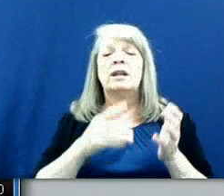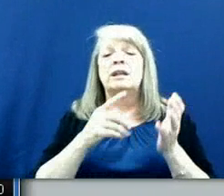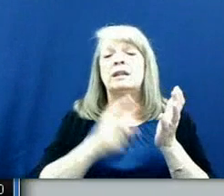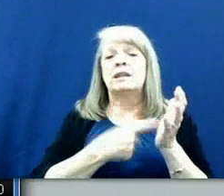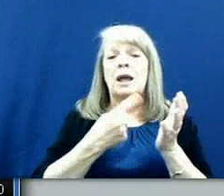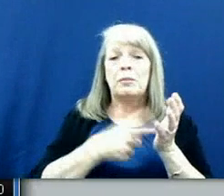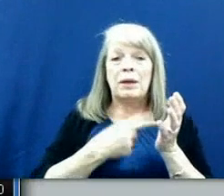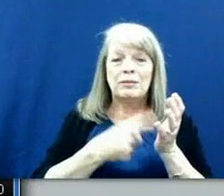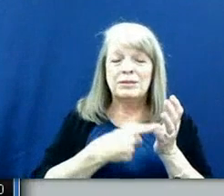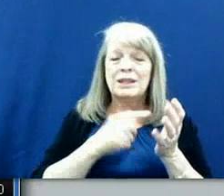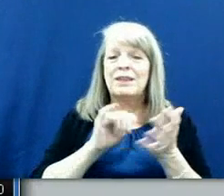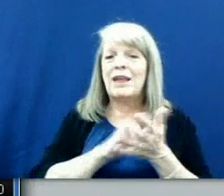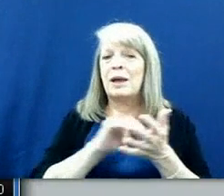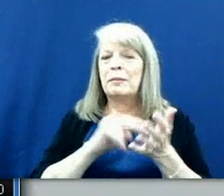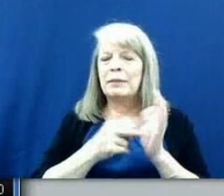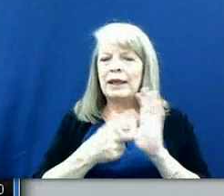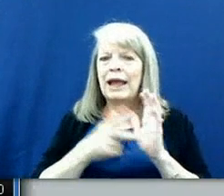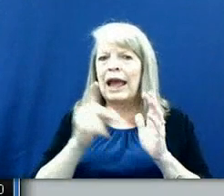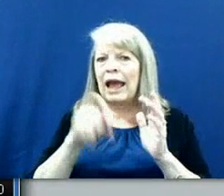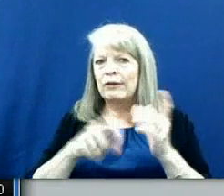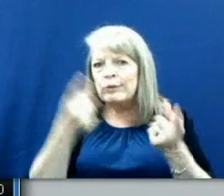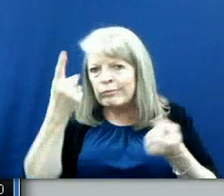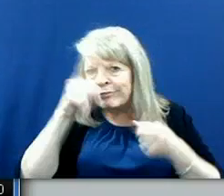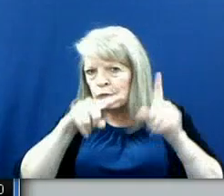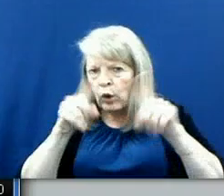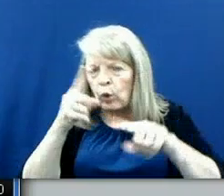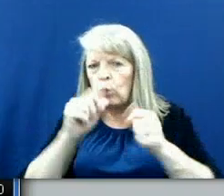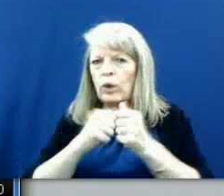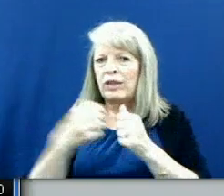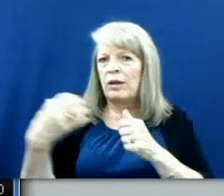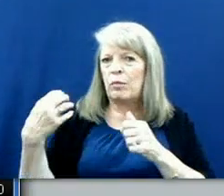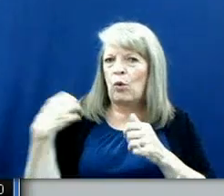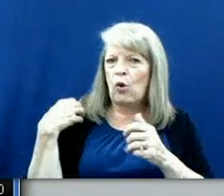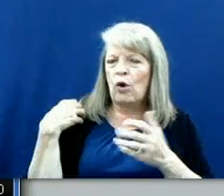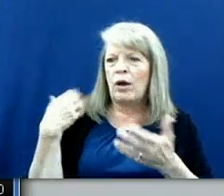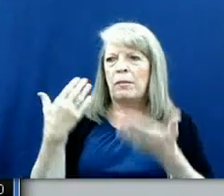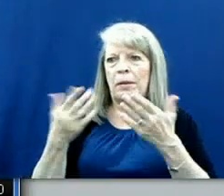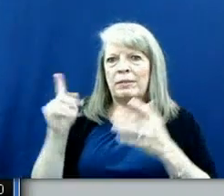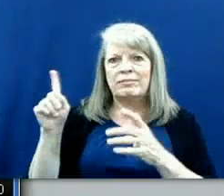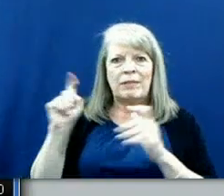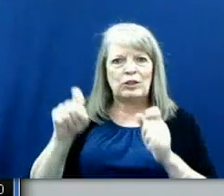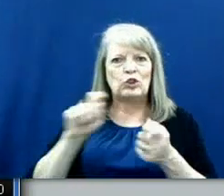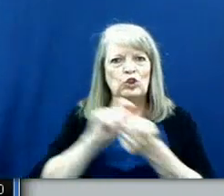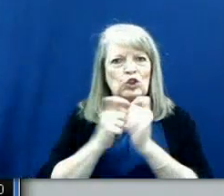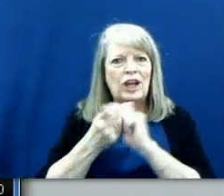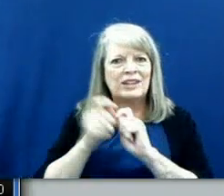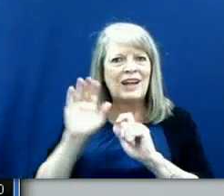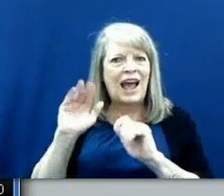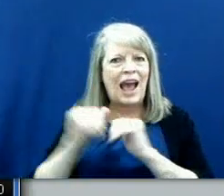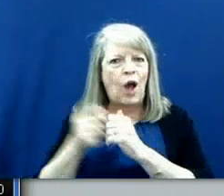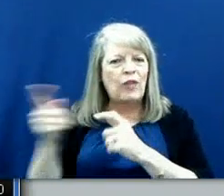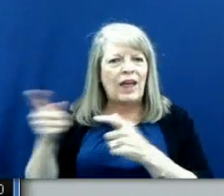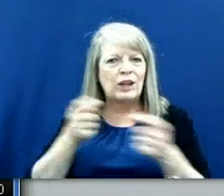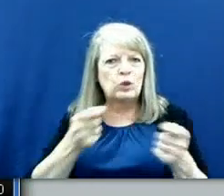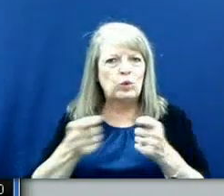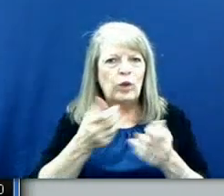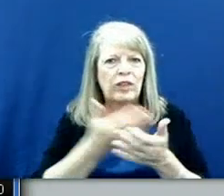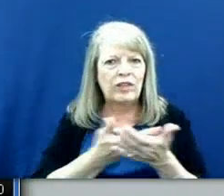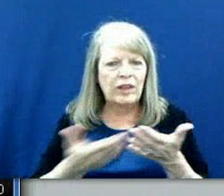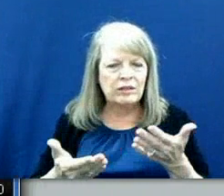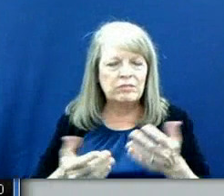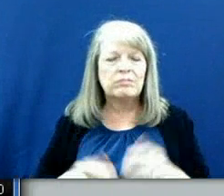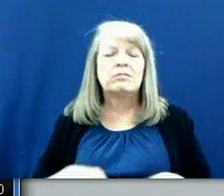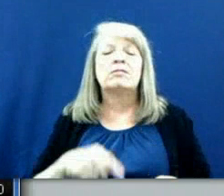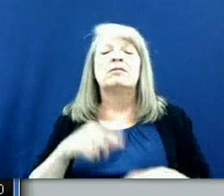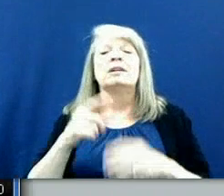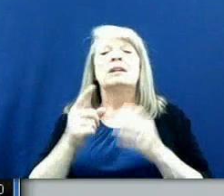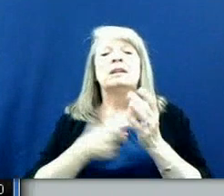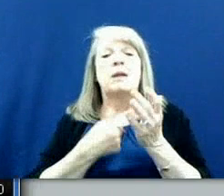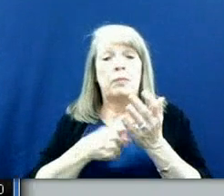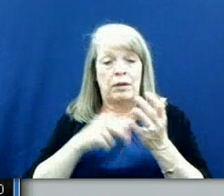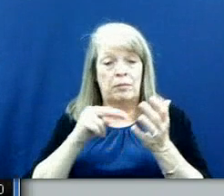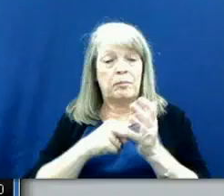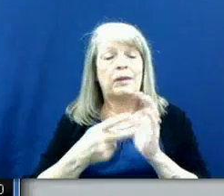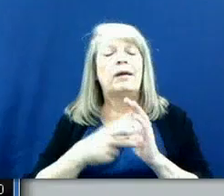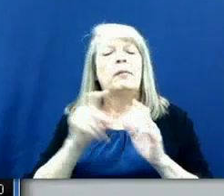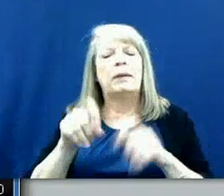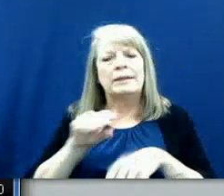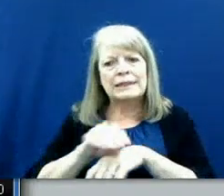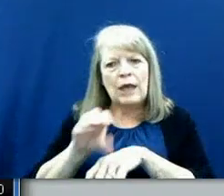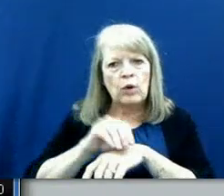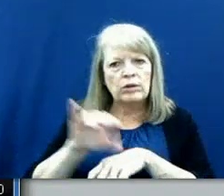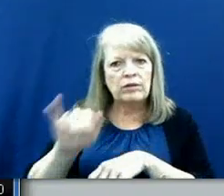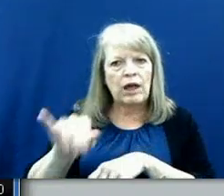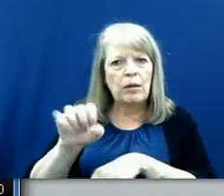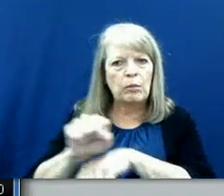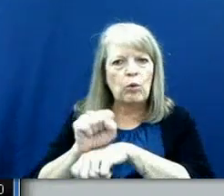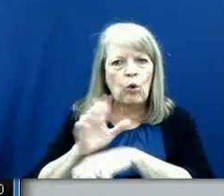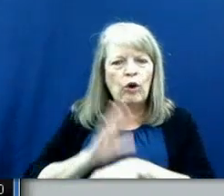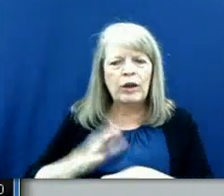Sometimes this means negotiating with the employer to change their way of doing things, and sometimes it means counseling the employee to see how they